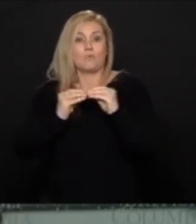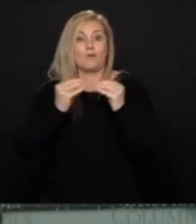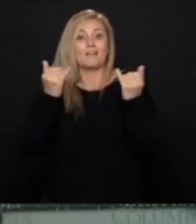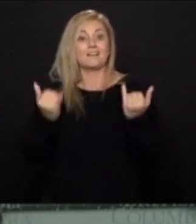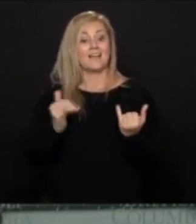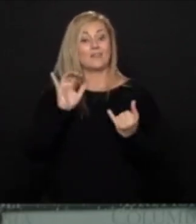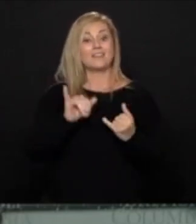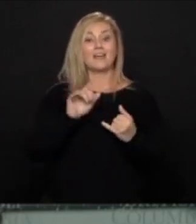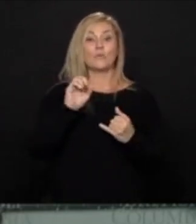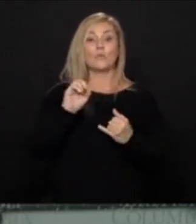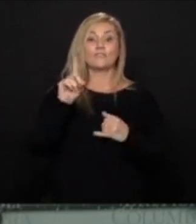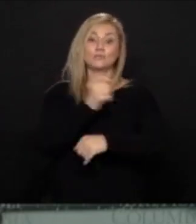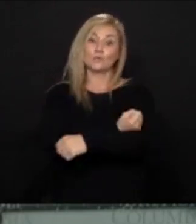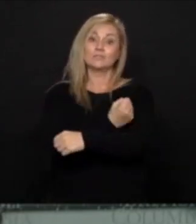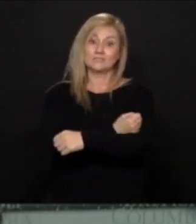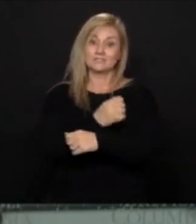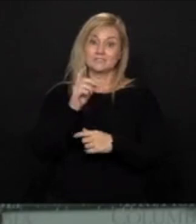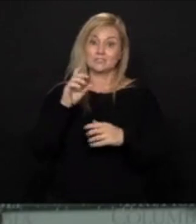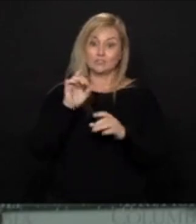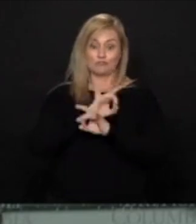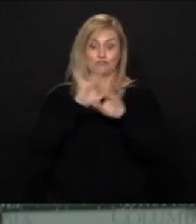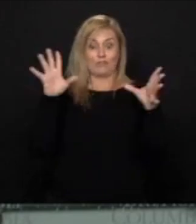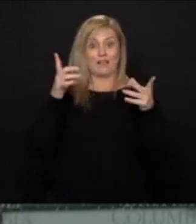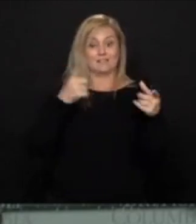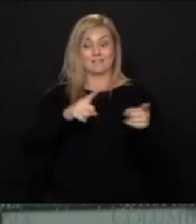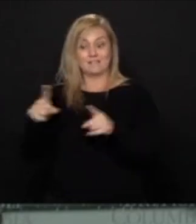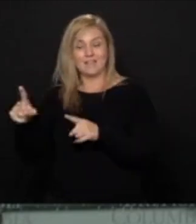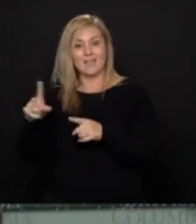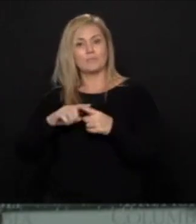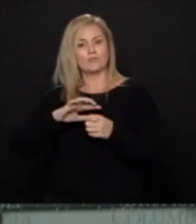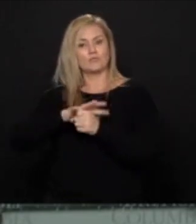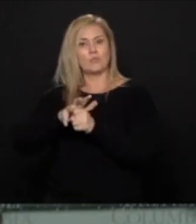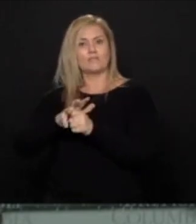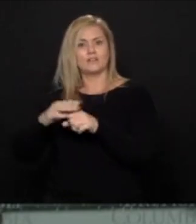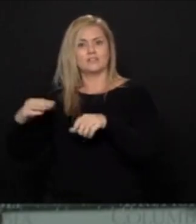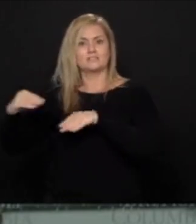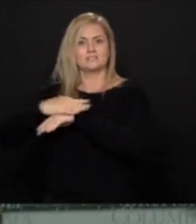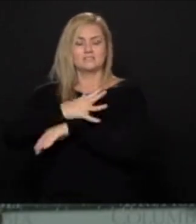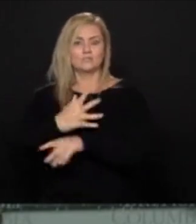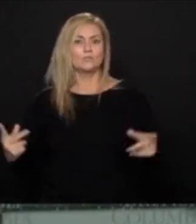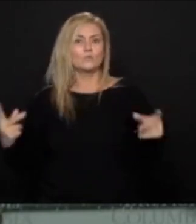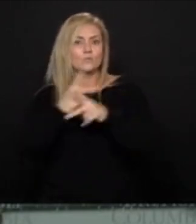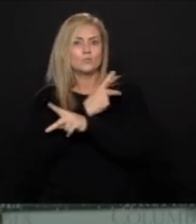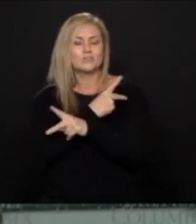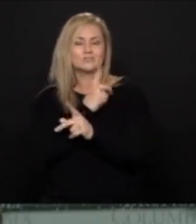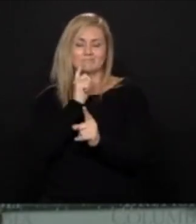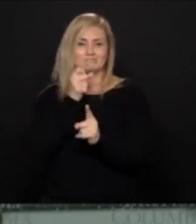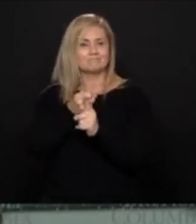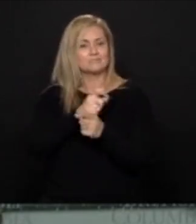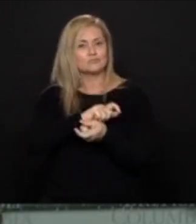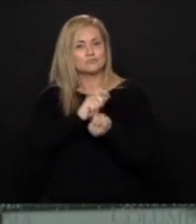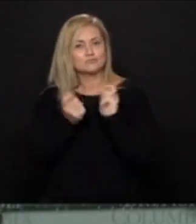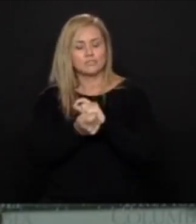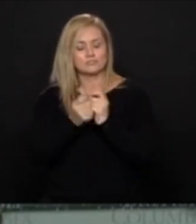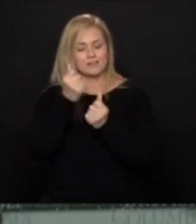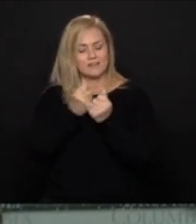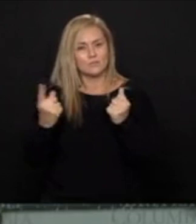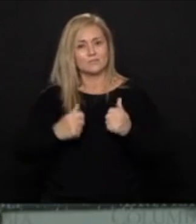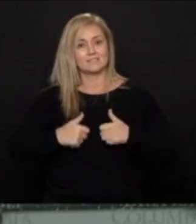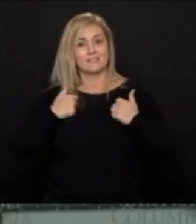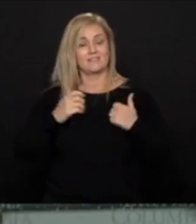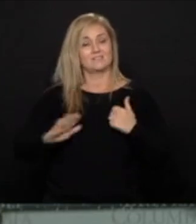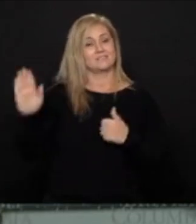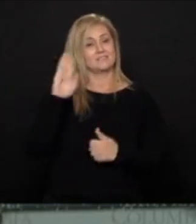been compounded by the global coronavirus pandemic that has changed everyone's lives in this